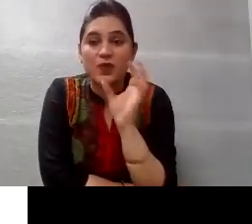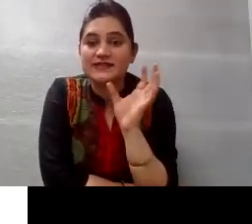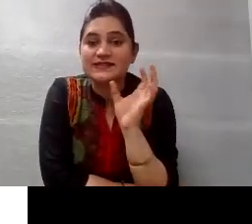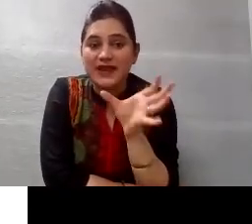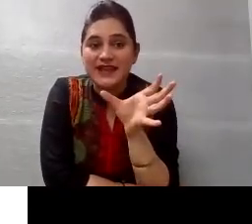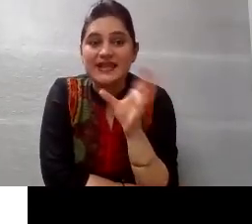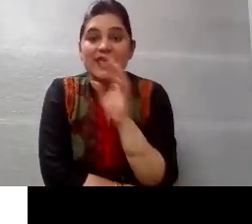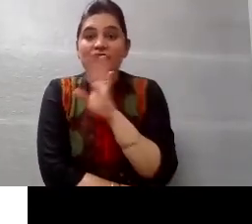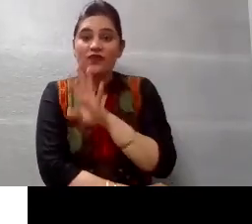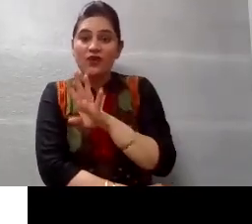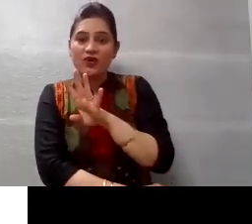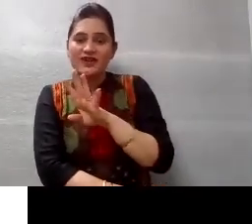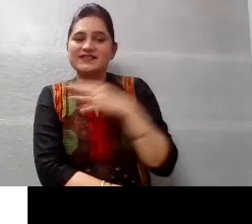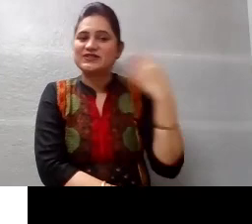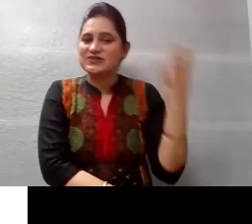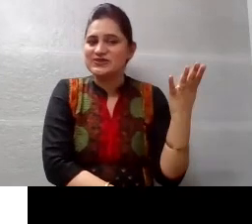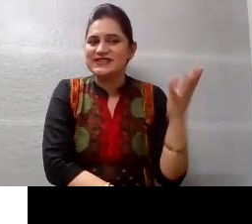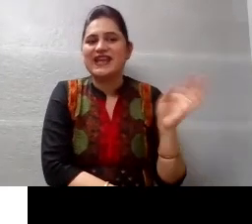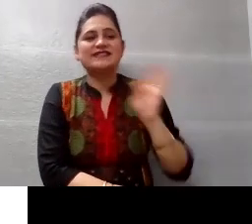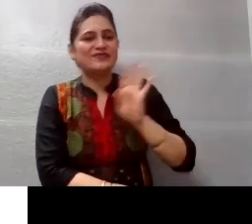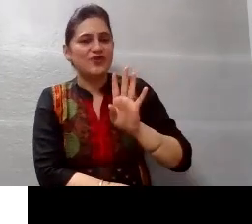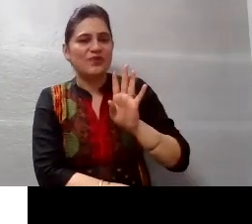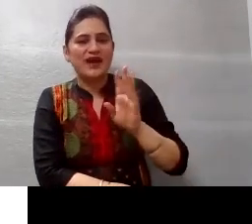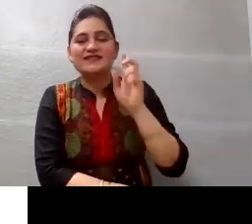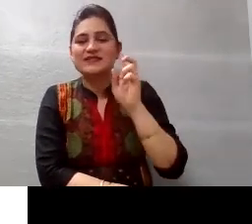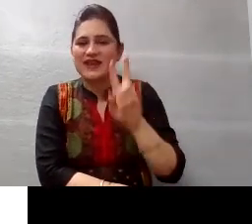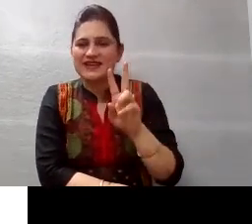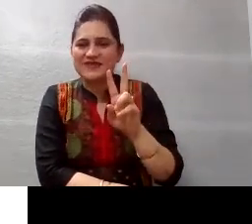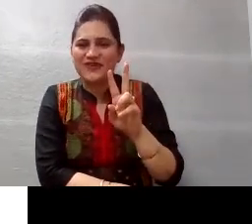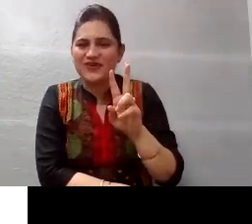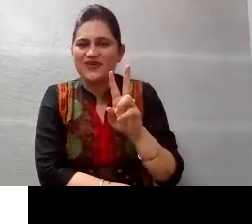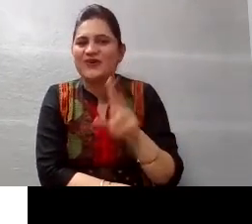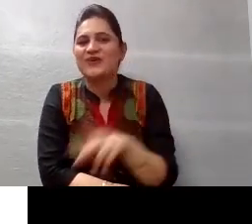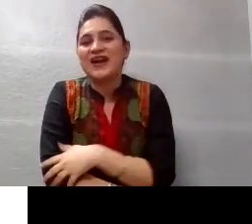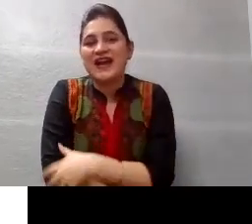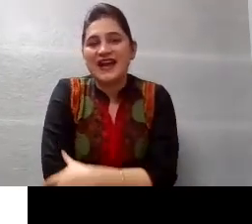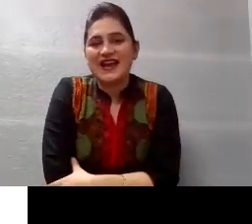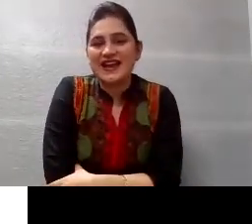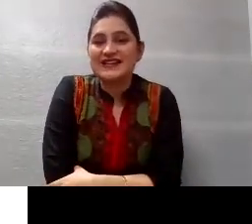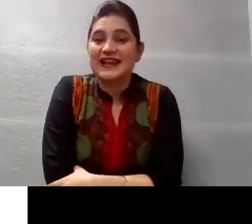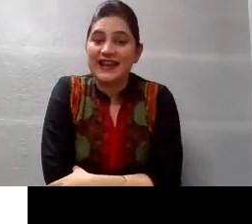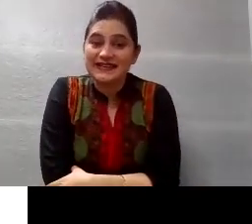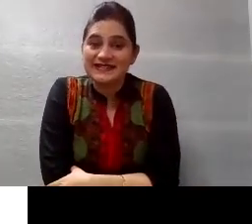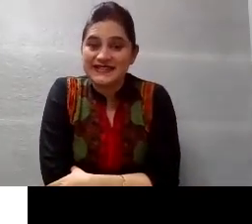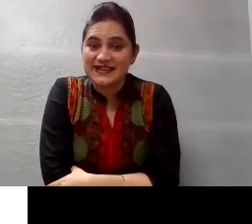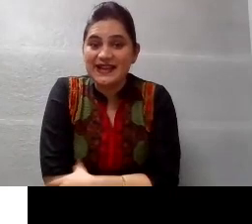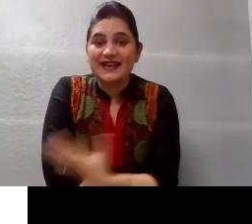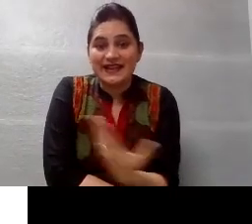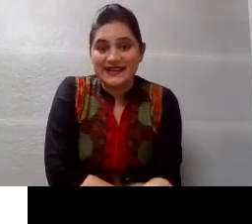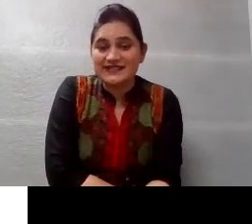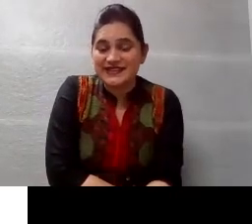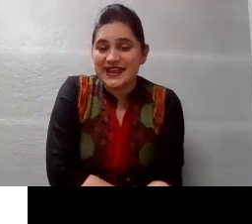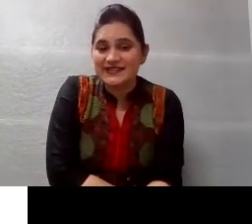to come in the ones place. Four. So two tens. Four ones. Twenty four. And eighty.